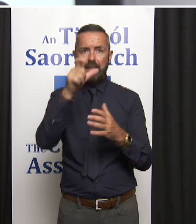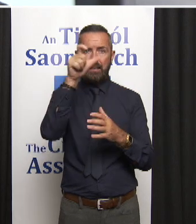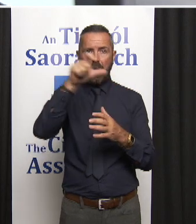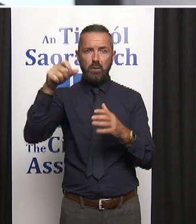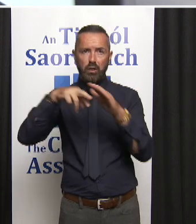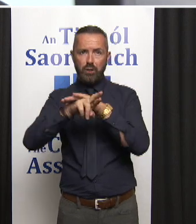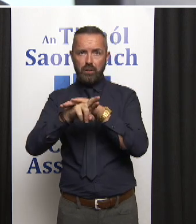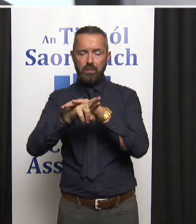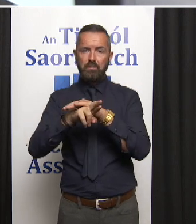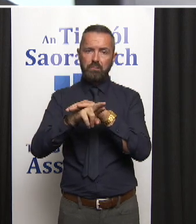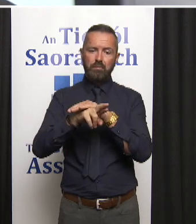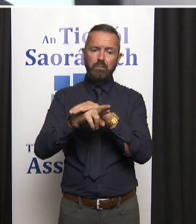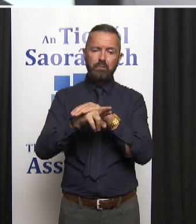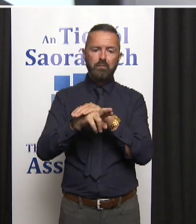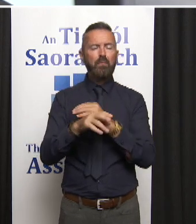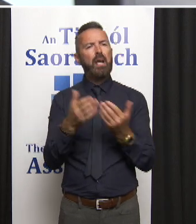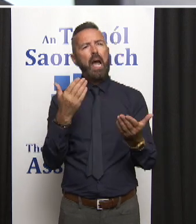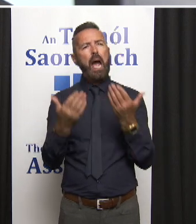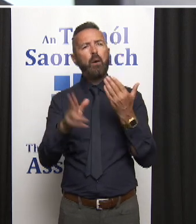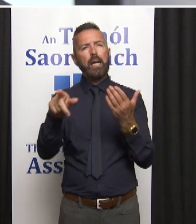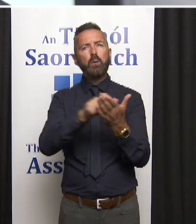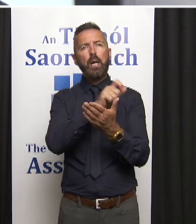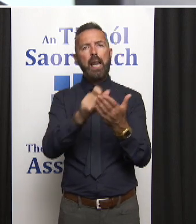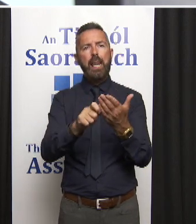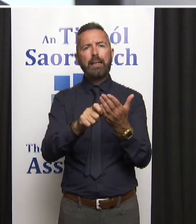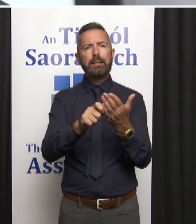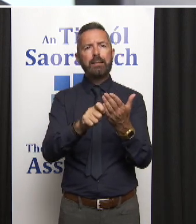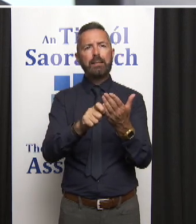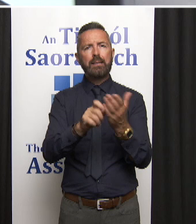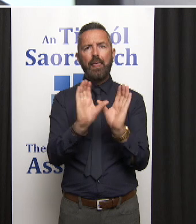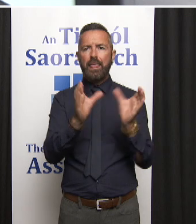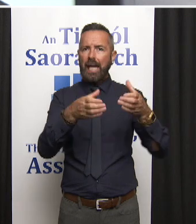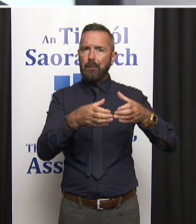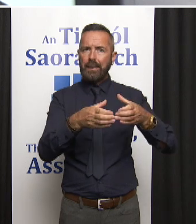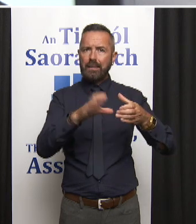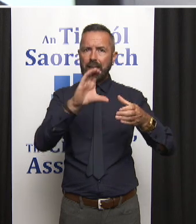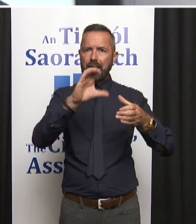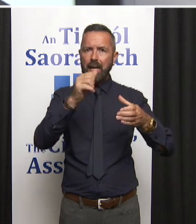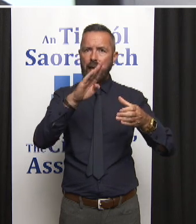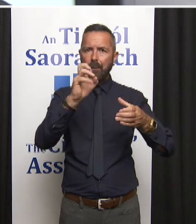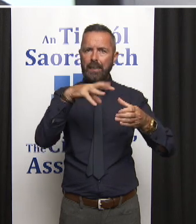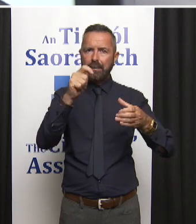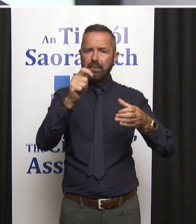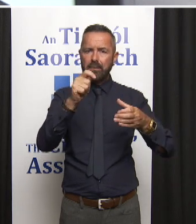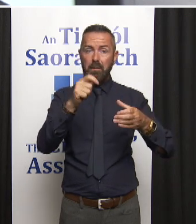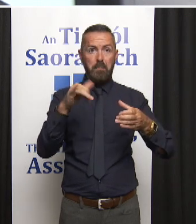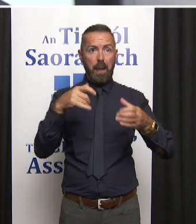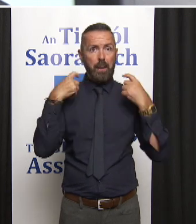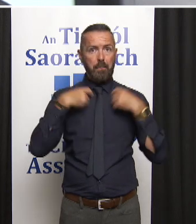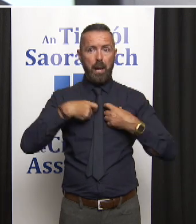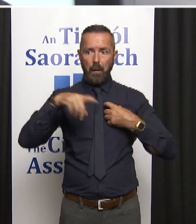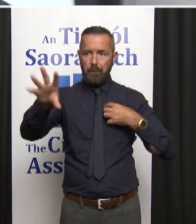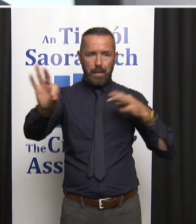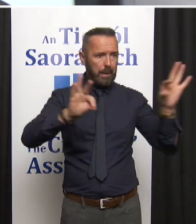might be useful is like, well, how will that cabinet be elected or selected? Does the directly elected mayor handpick a group of councillors